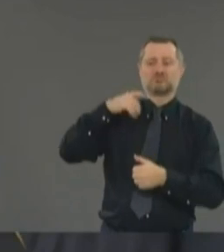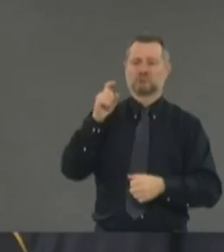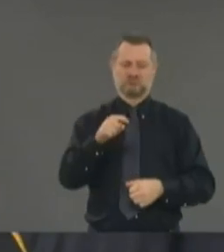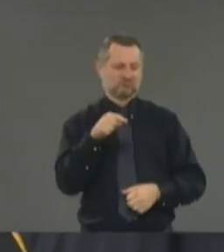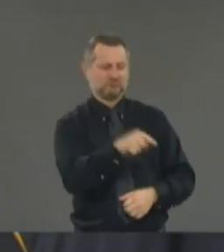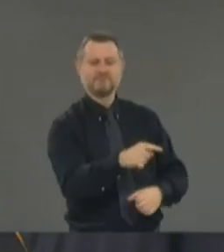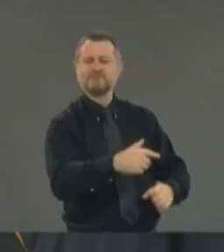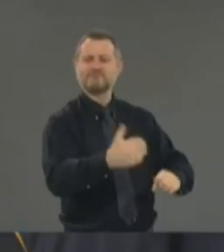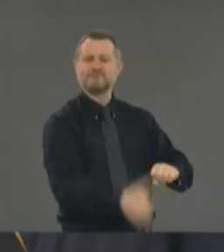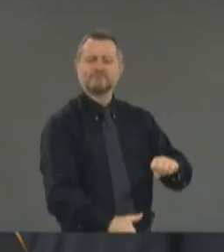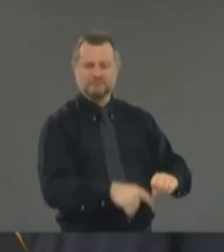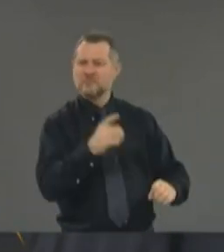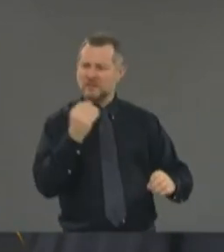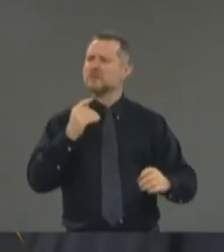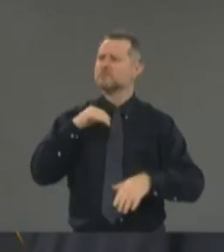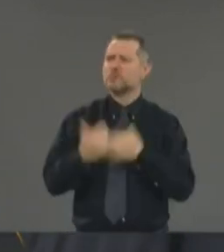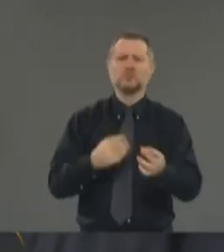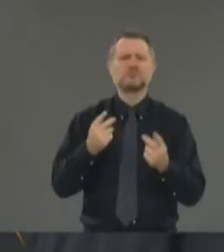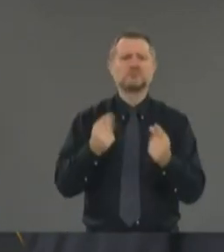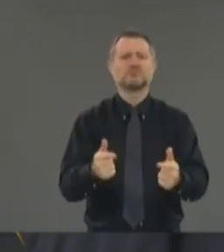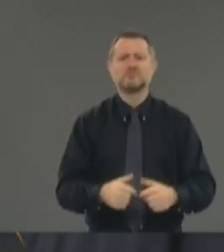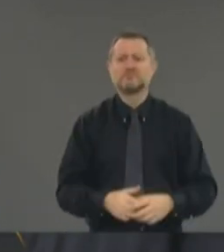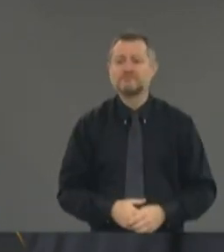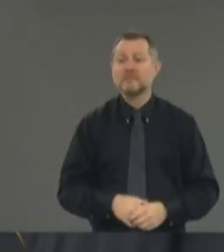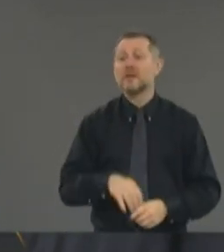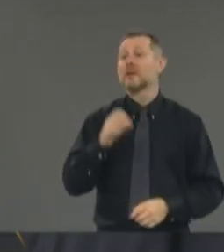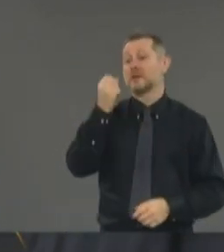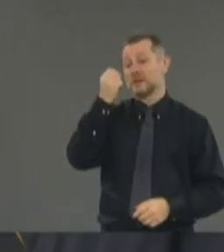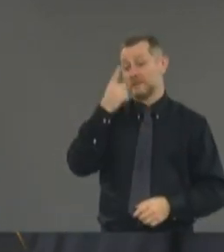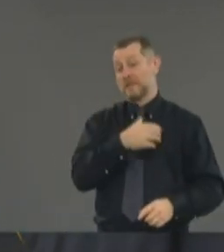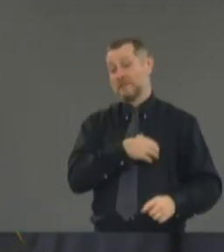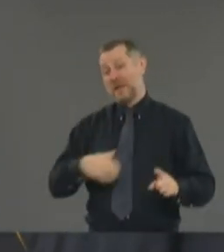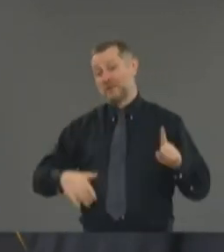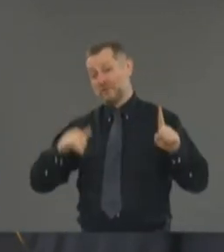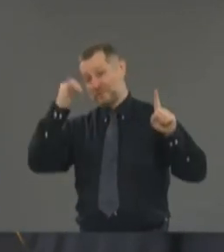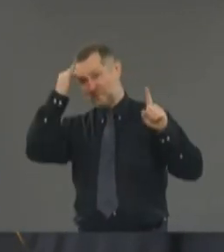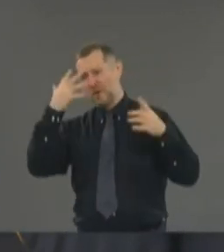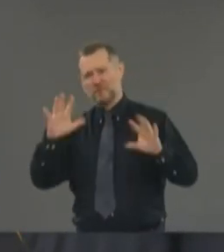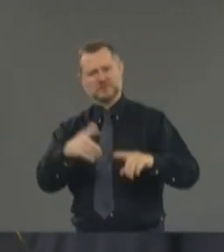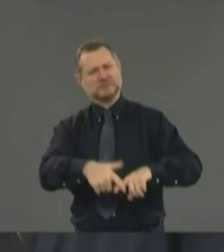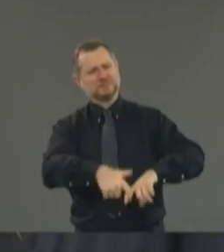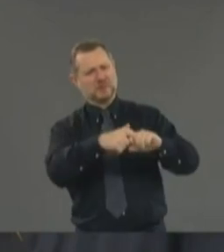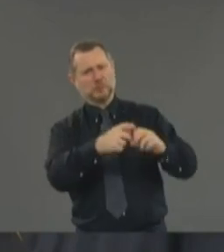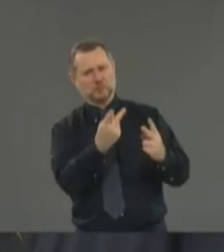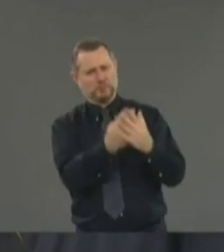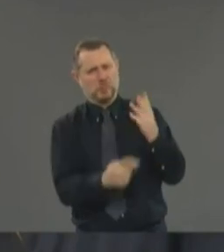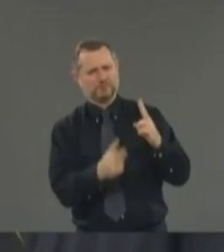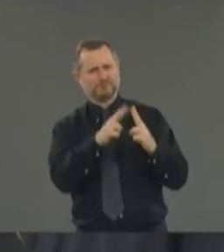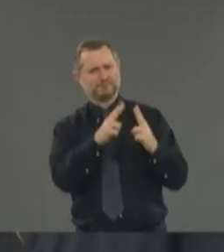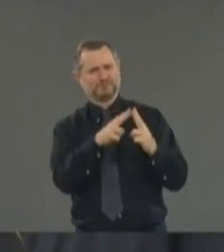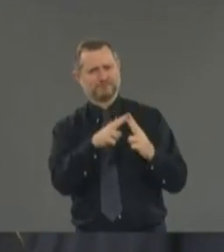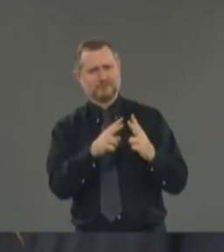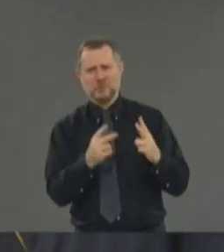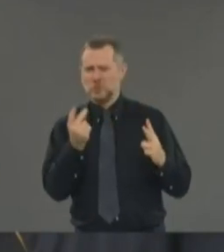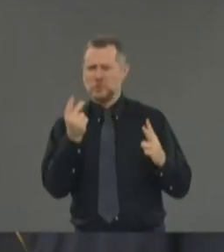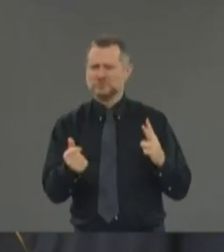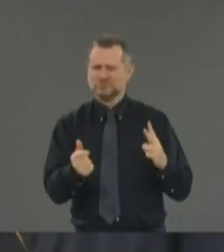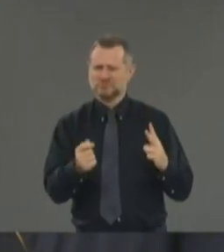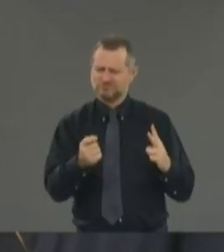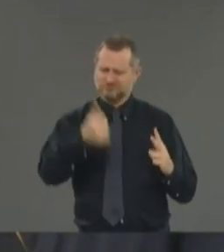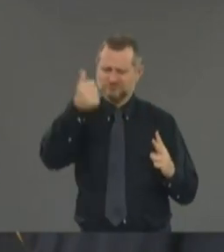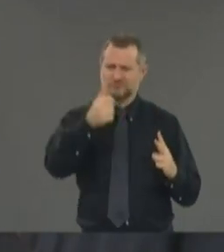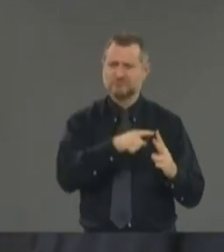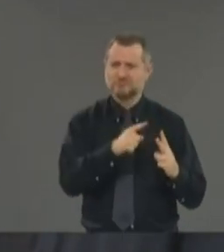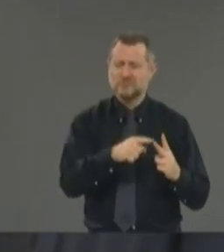they have to go through. But again, look, the mayor suspended those two cops very quickly, and I respect